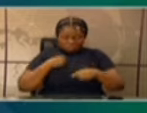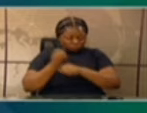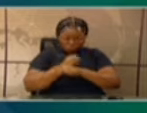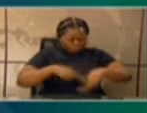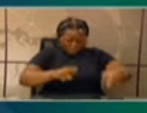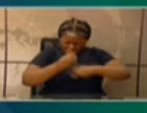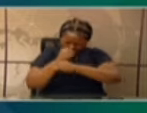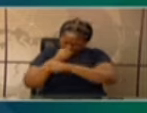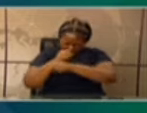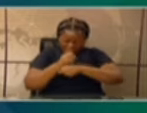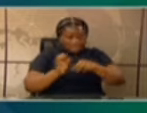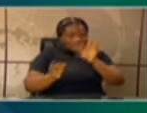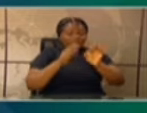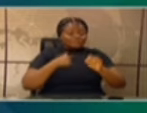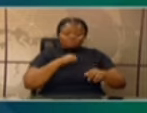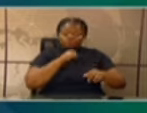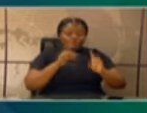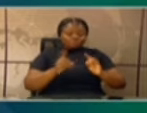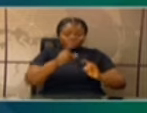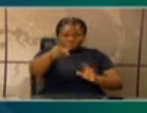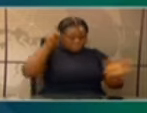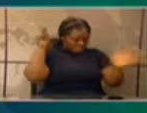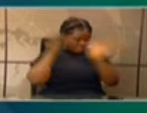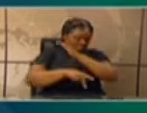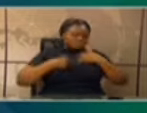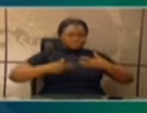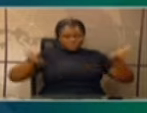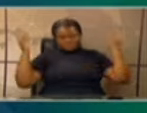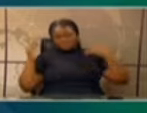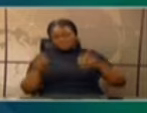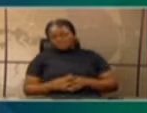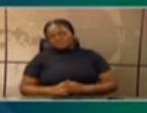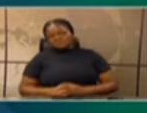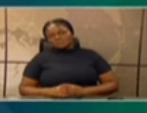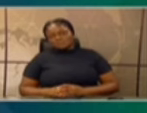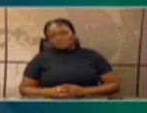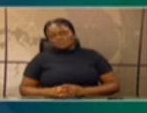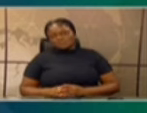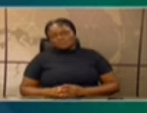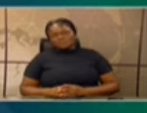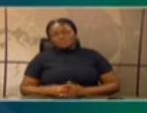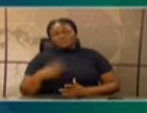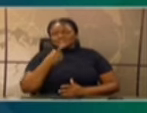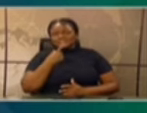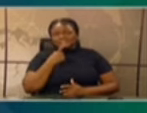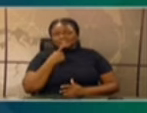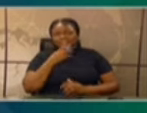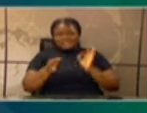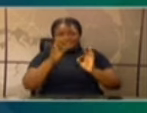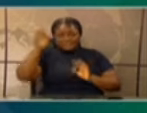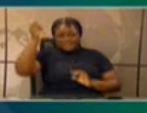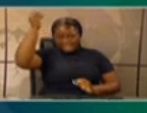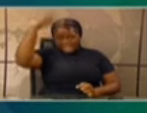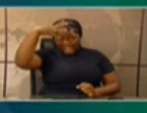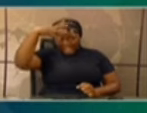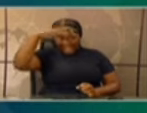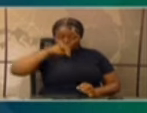Eh, say ya mu kendi fua, wote mi mukani ya, yididi adifu eni kendi